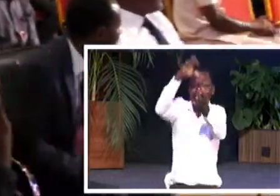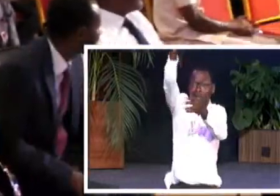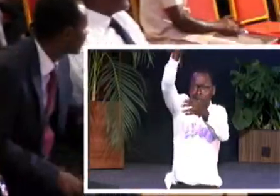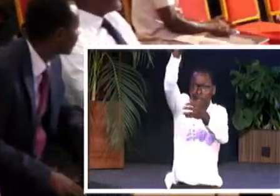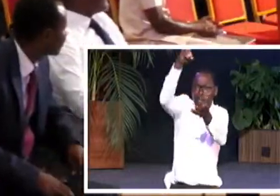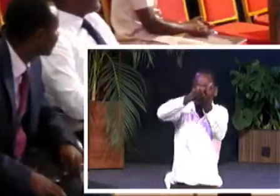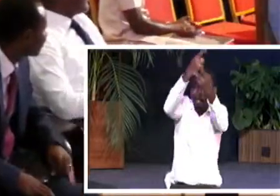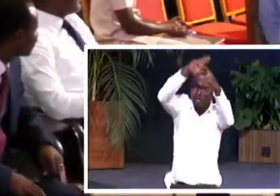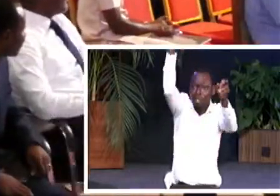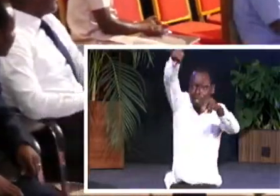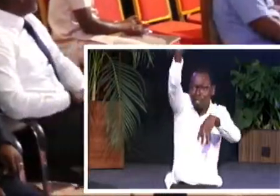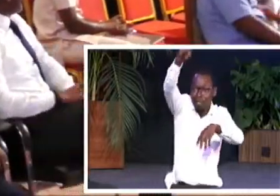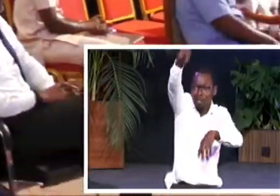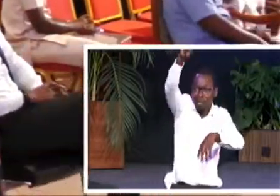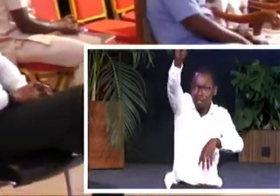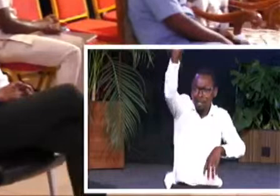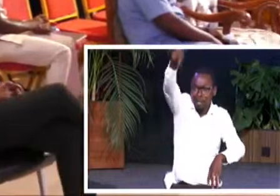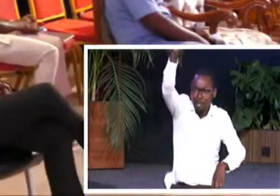Demonstration School for the Deaf, are you ready?